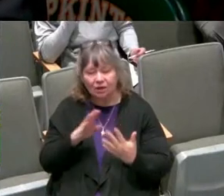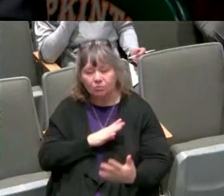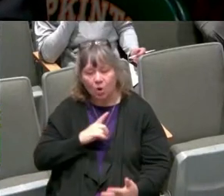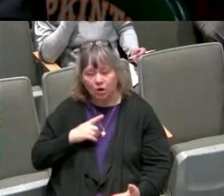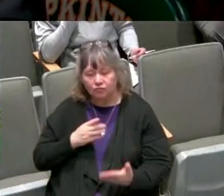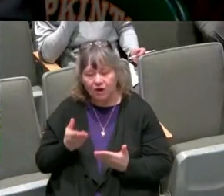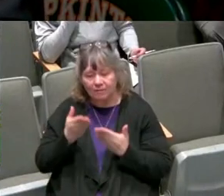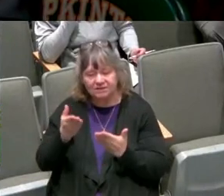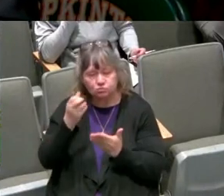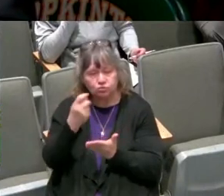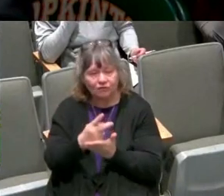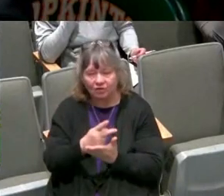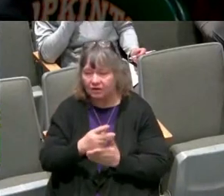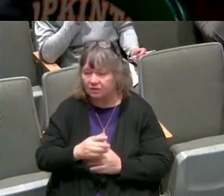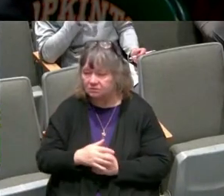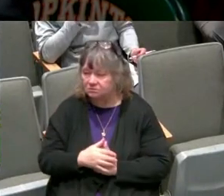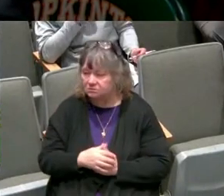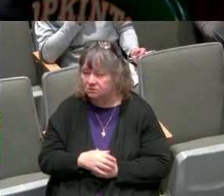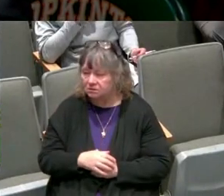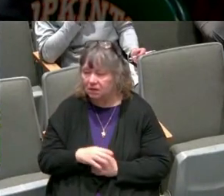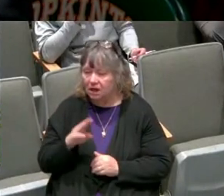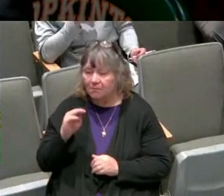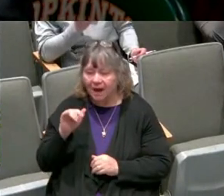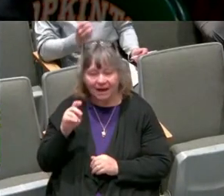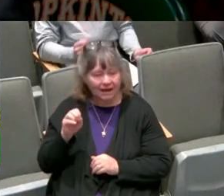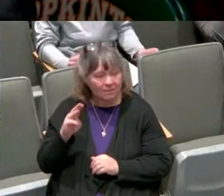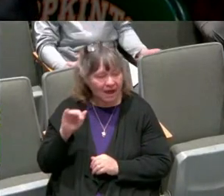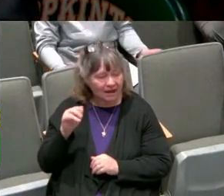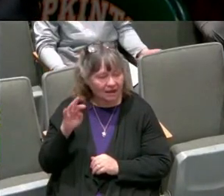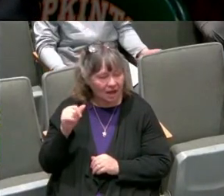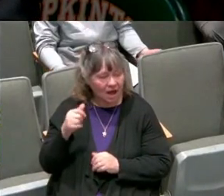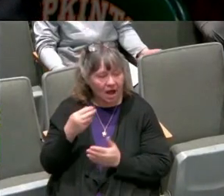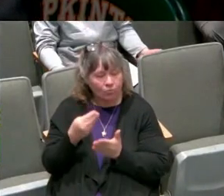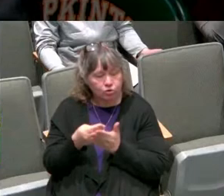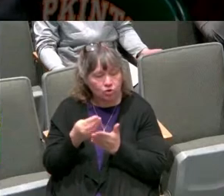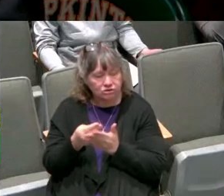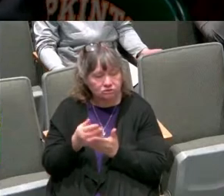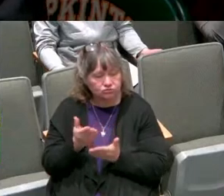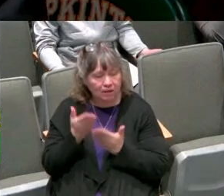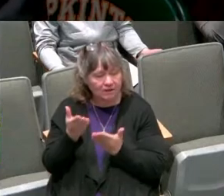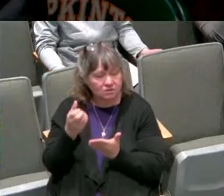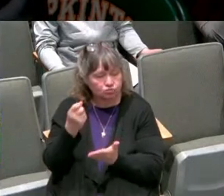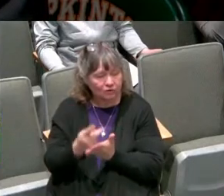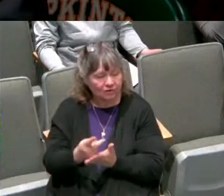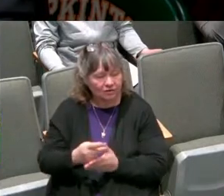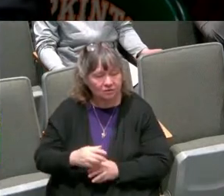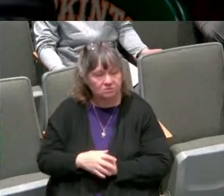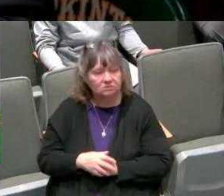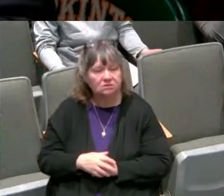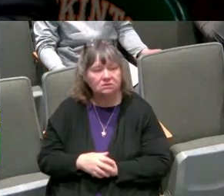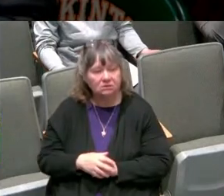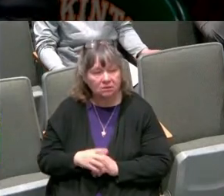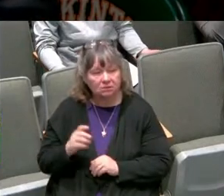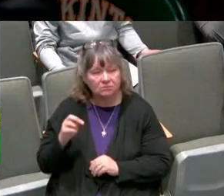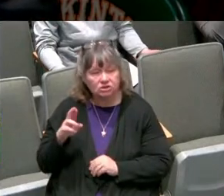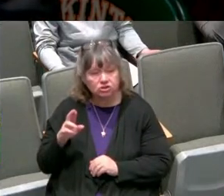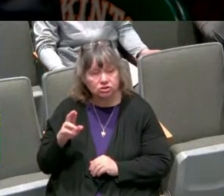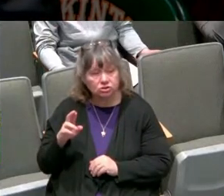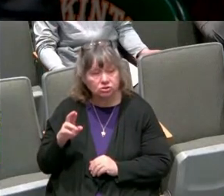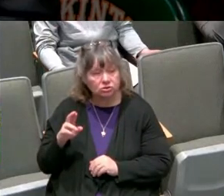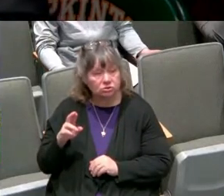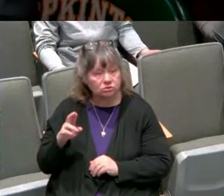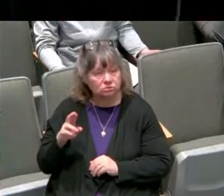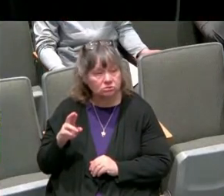recommends approval Mike Manning appropriation committee recommends approval thank you Mr many do you have a